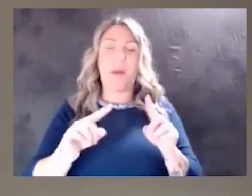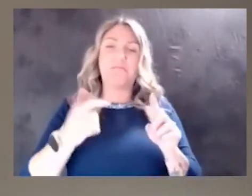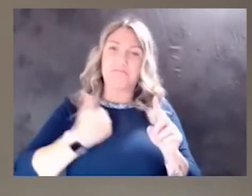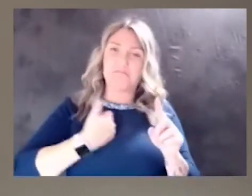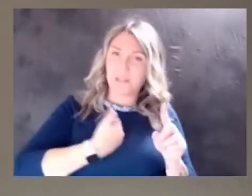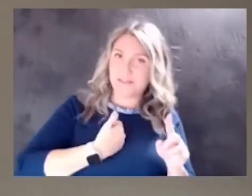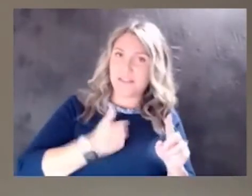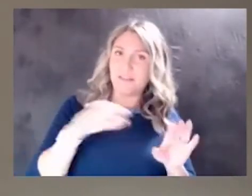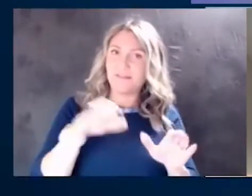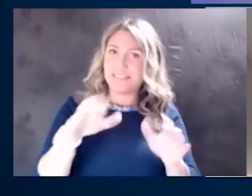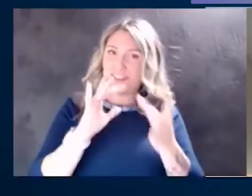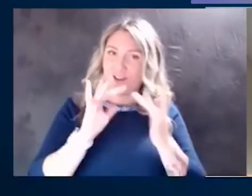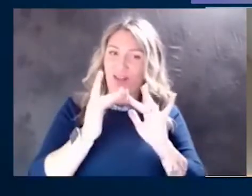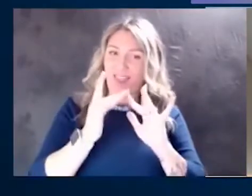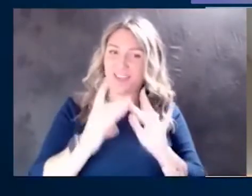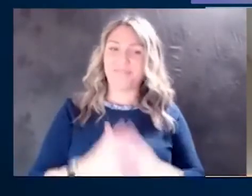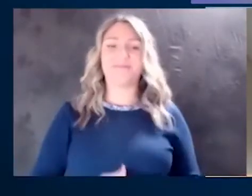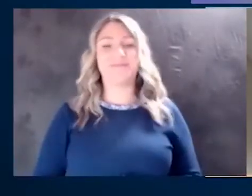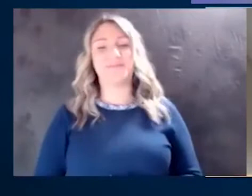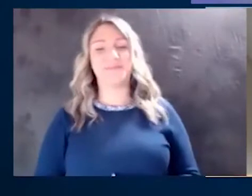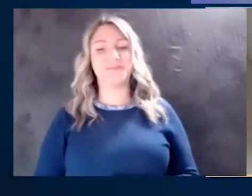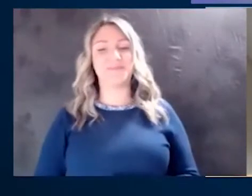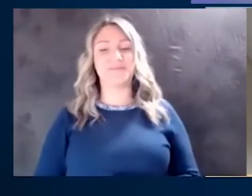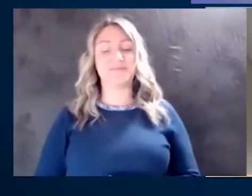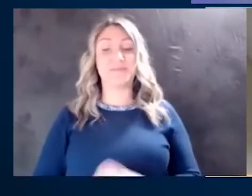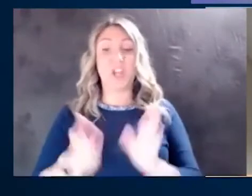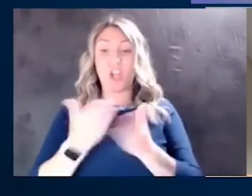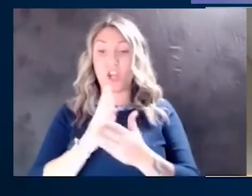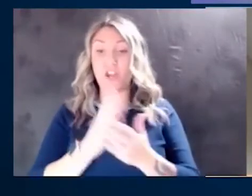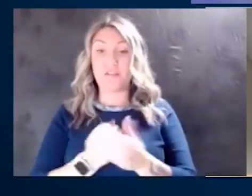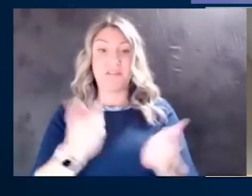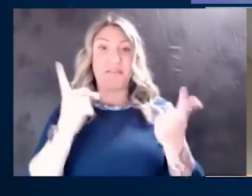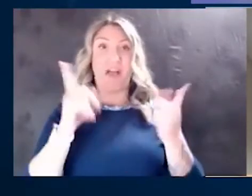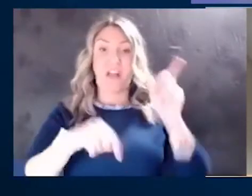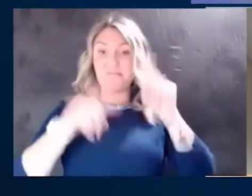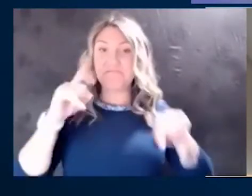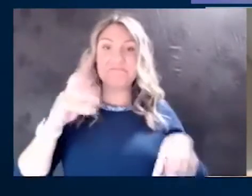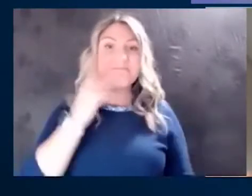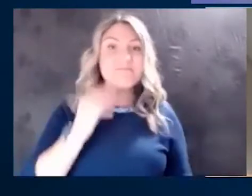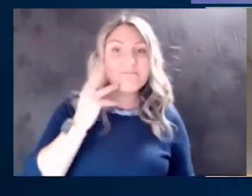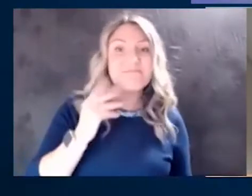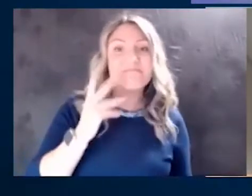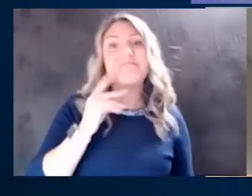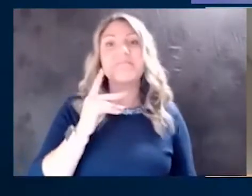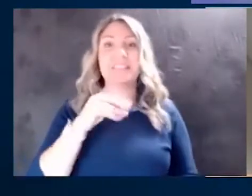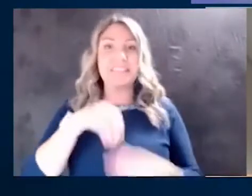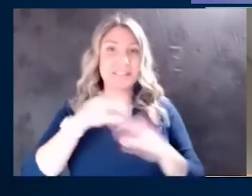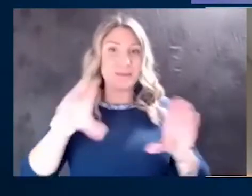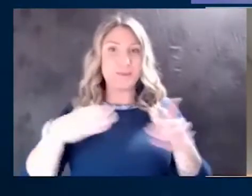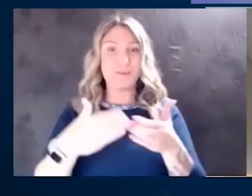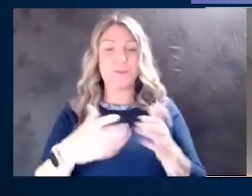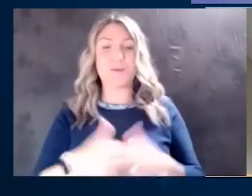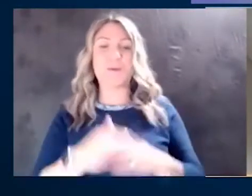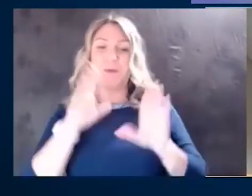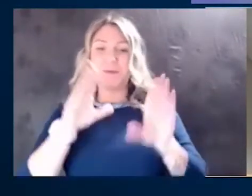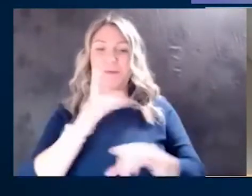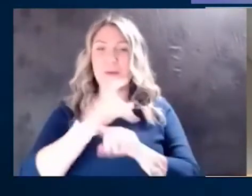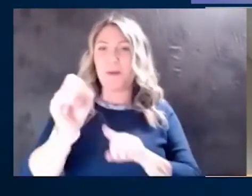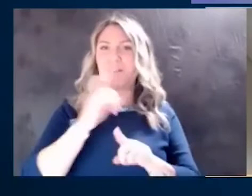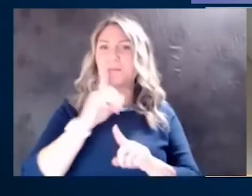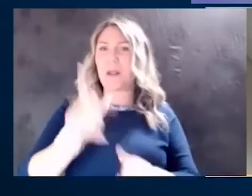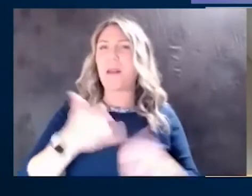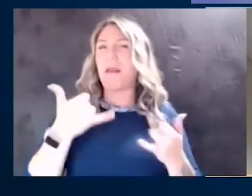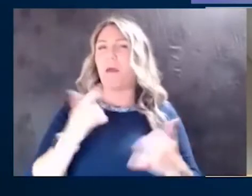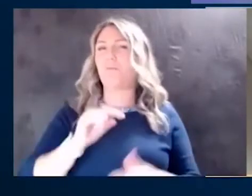Okay. All right. So lots of different experiences in here, a fascinating group. So that's awesome. All right, guys, we're going to turn to questions now from